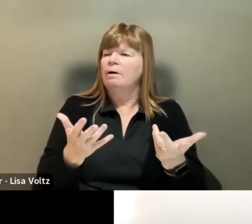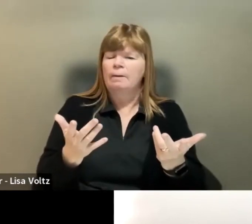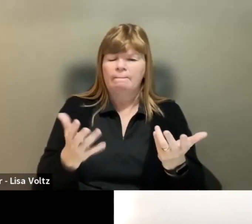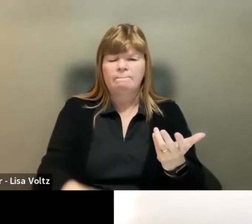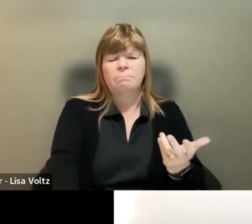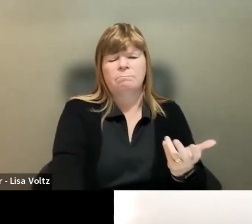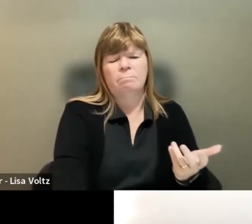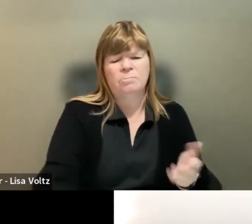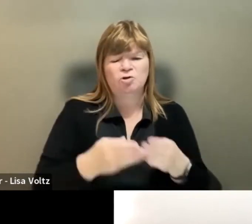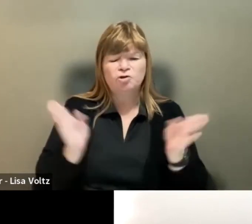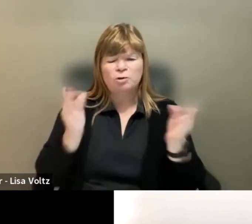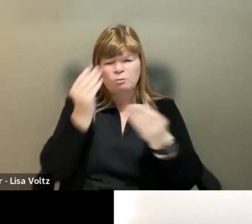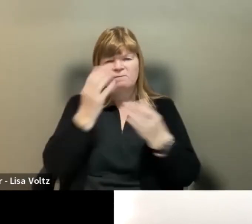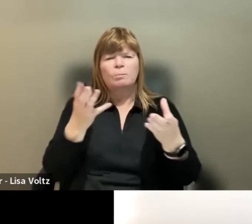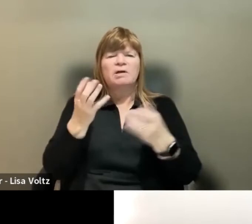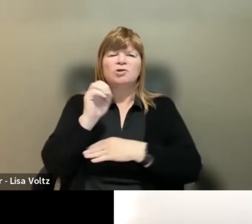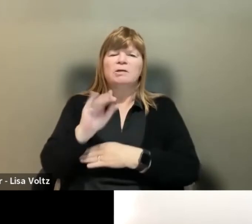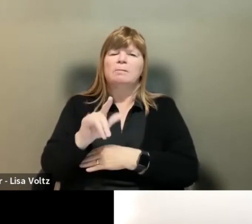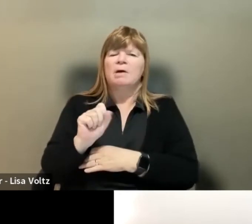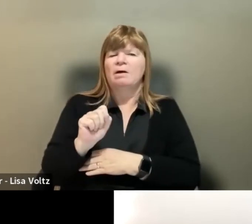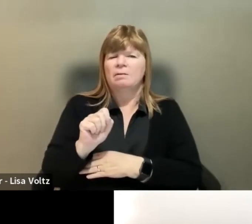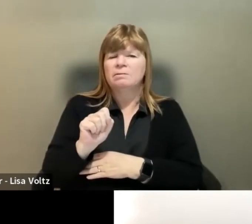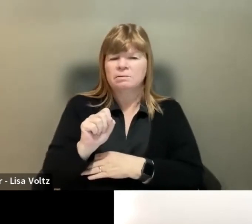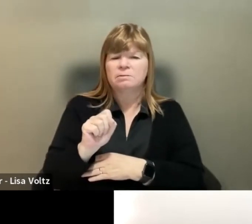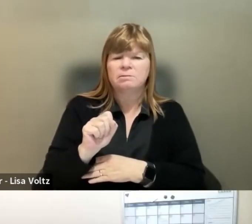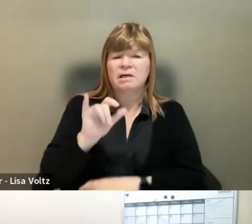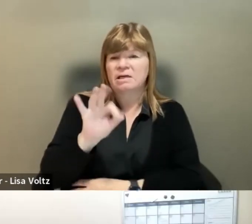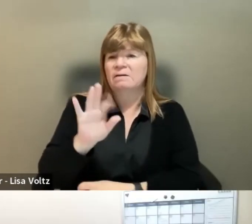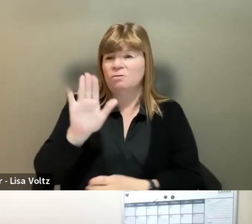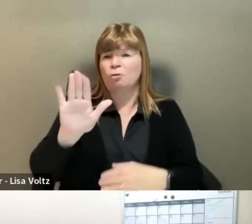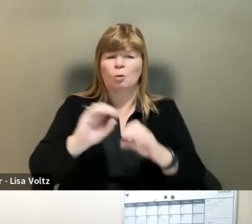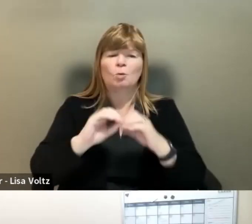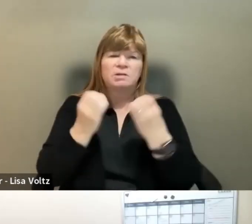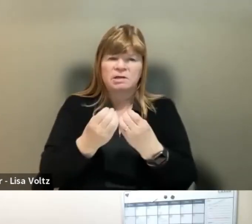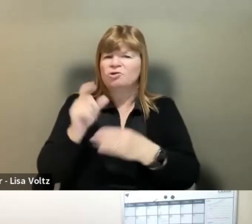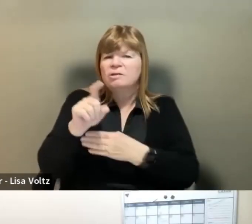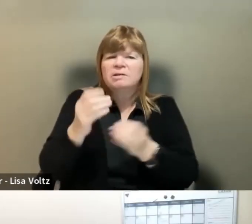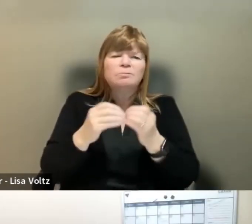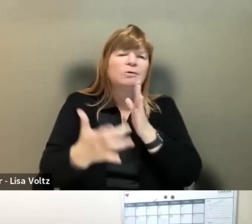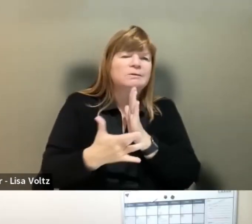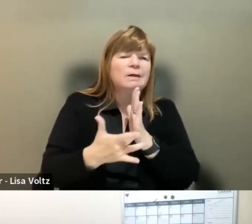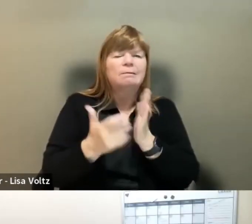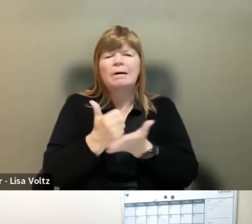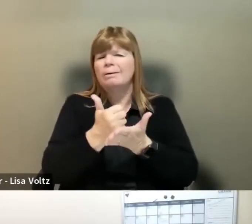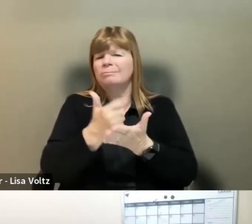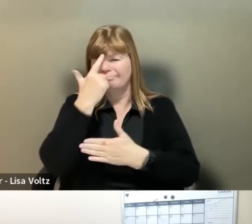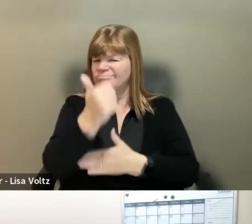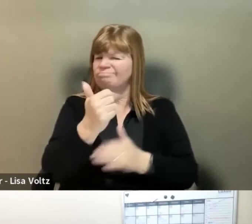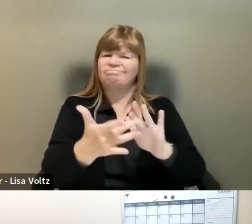information emails. If your particular organization needs technical assistance, please feel free to reach out.